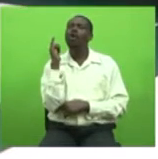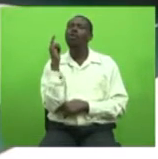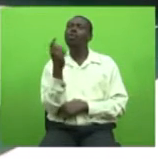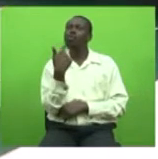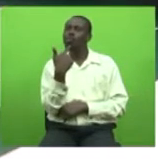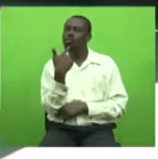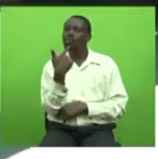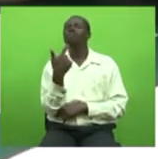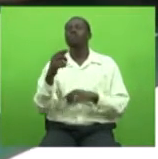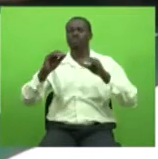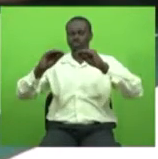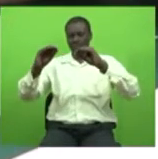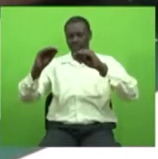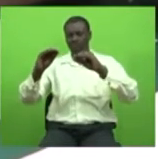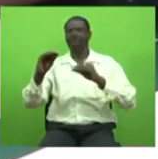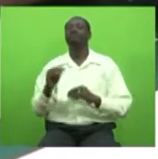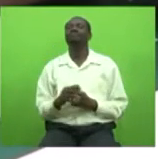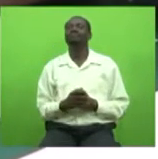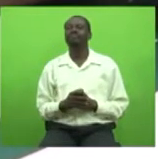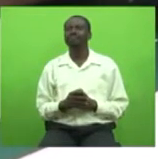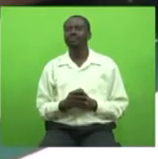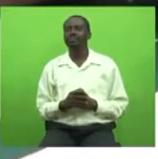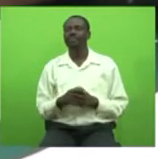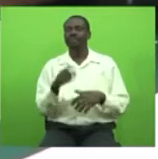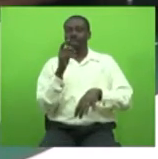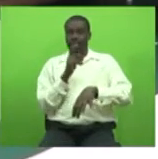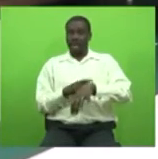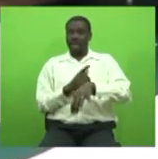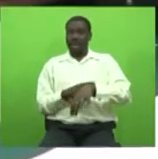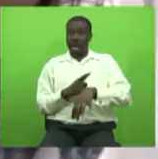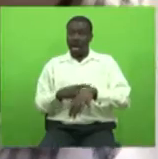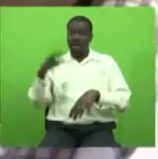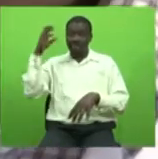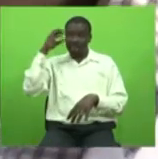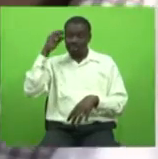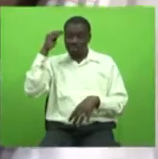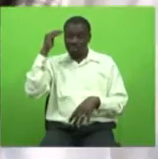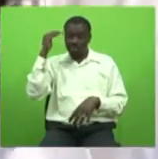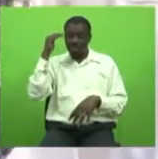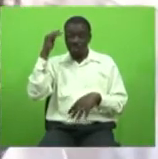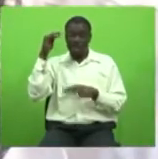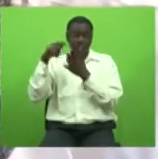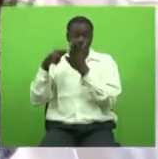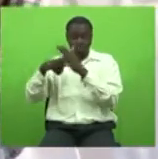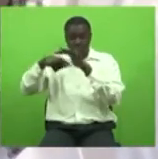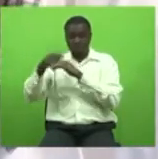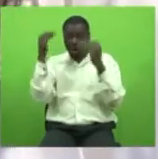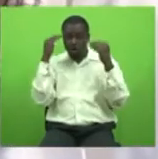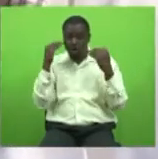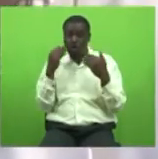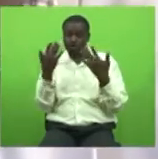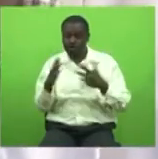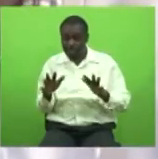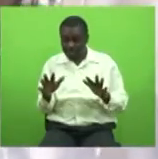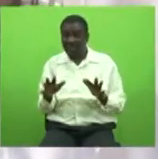a court of law, justice can only be achieved if evidence produced by an expert witness is clear,